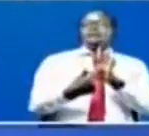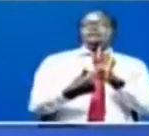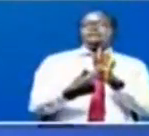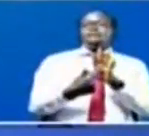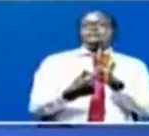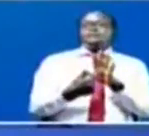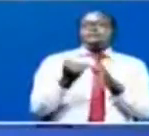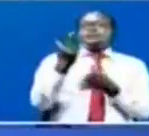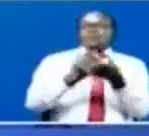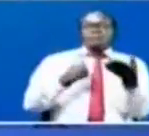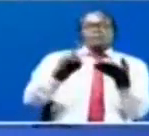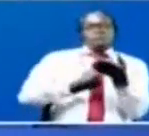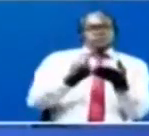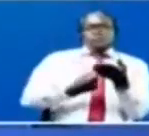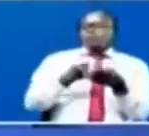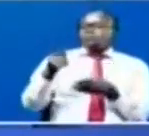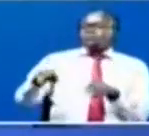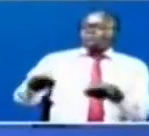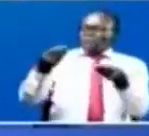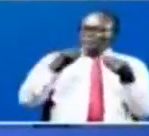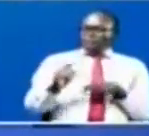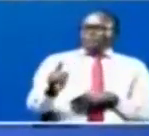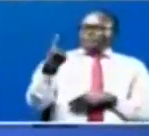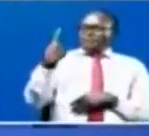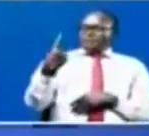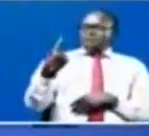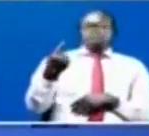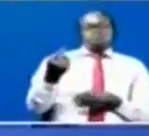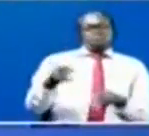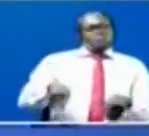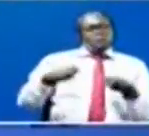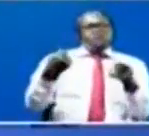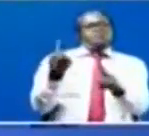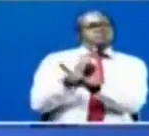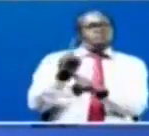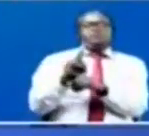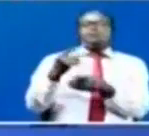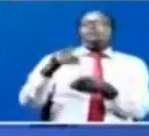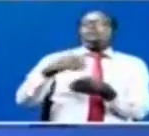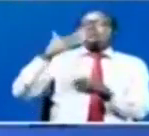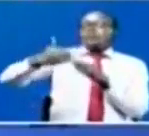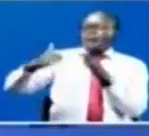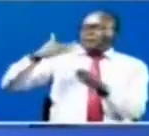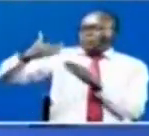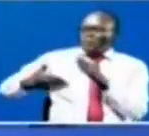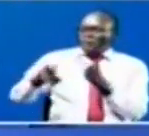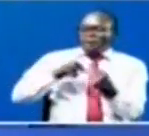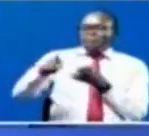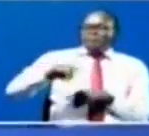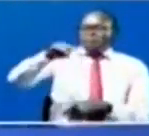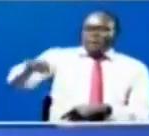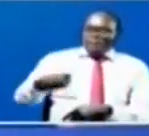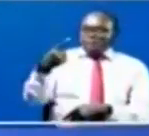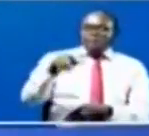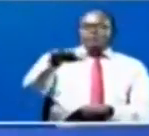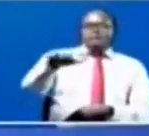some Mzungu. Shout out to Jack Ball, who gave me my first gig. And he used to give me gigs every weekend. So I used to get paid 1,000, which is